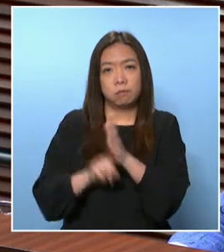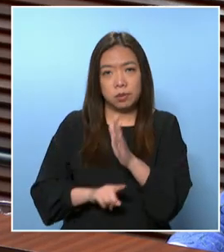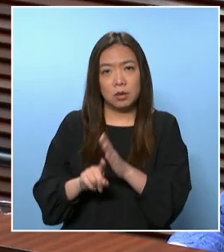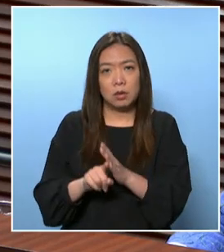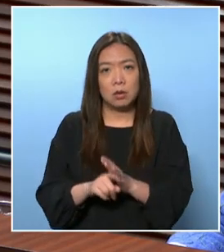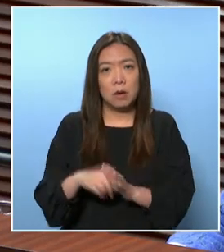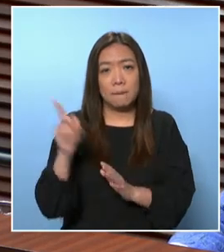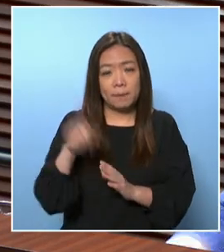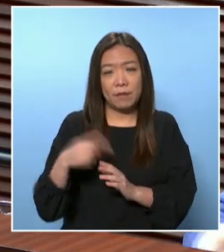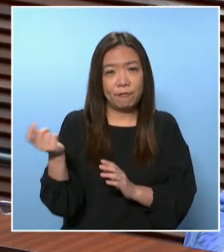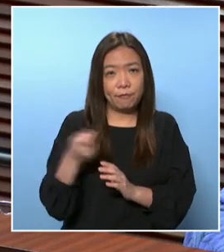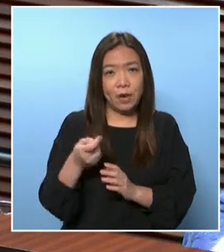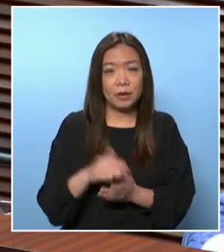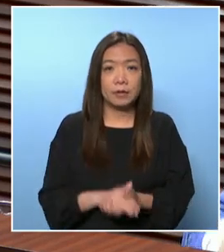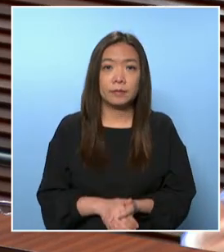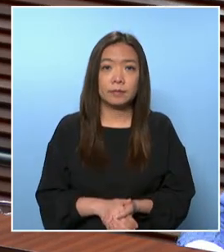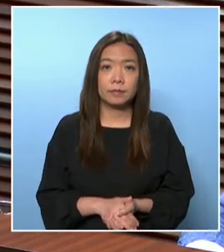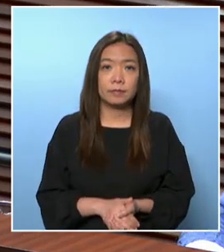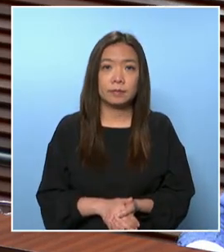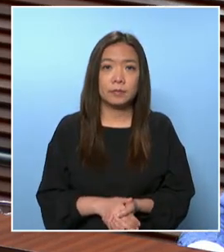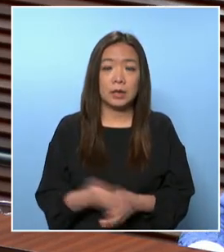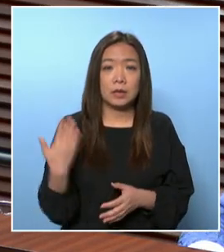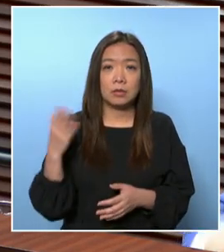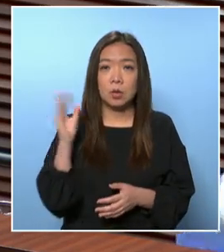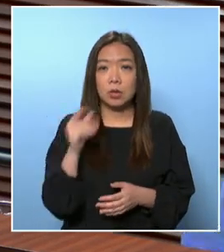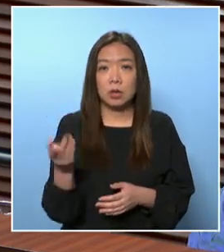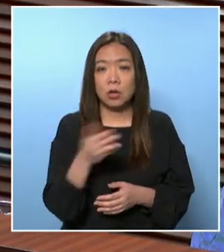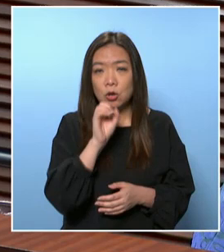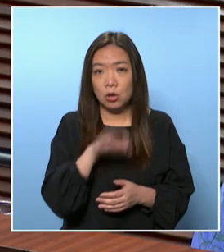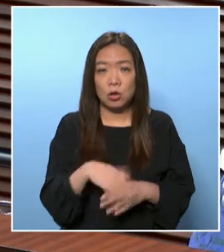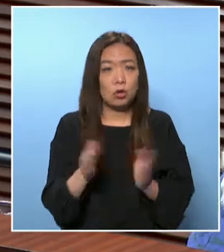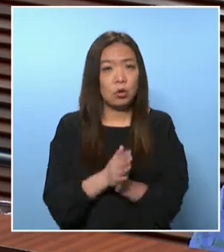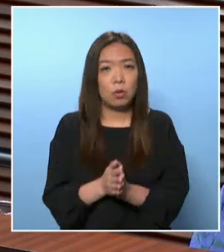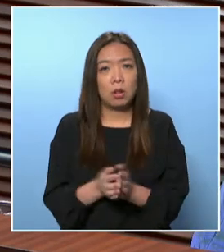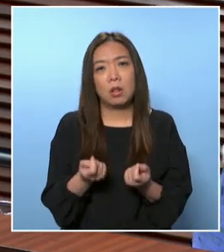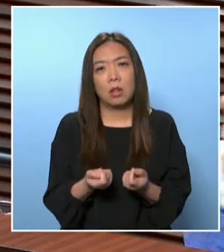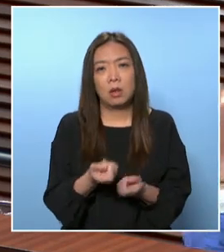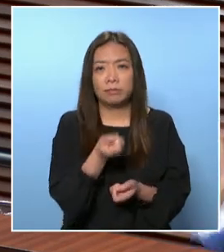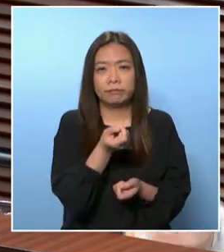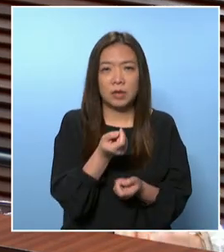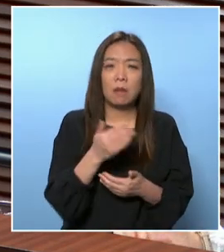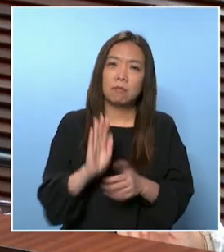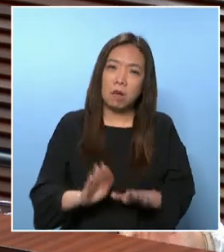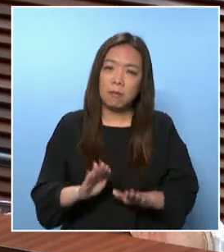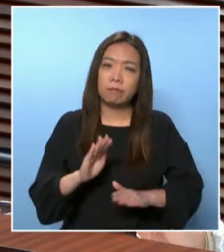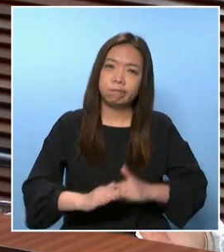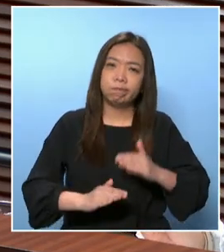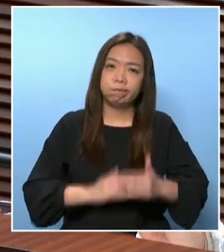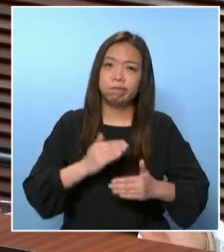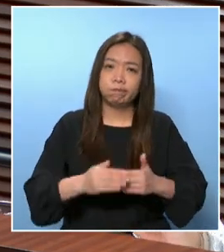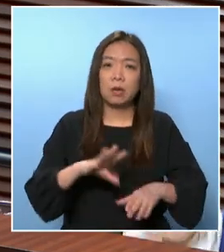will be inexorably declining. Now, this is a really pressing problem. And what you